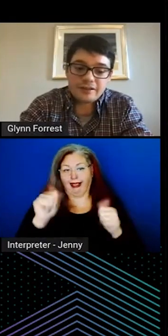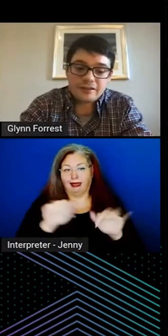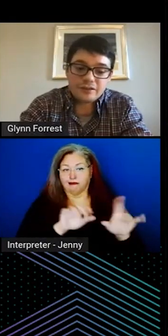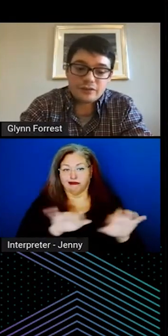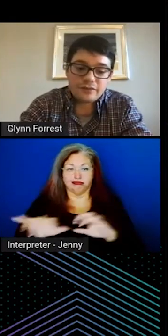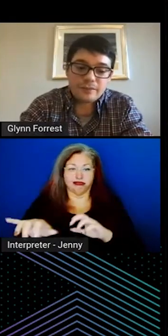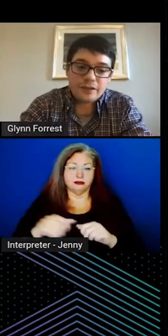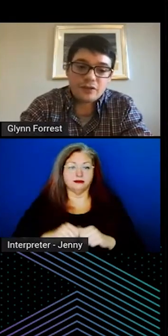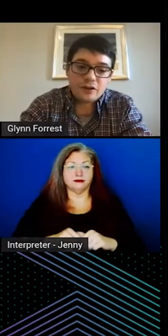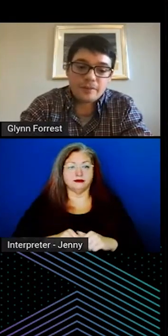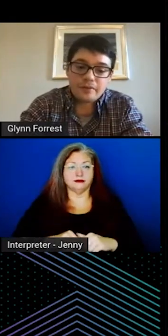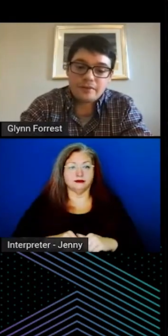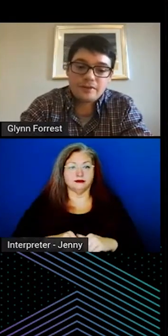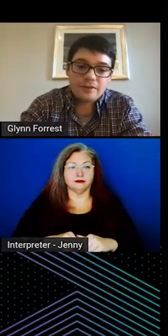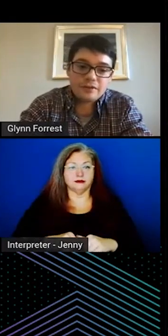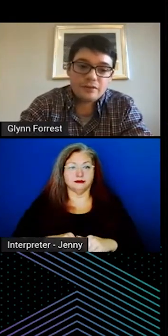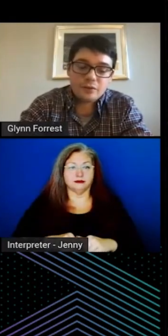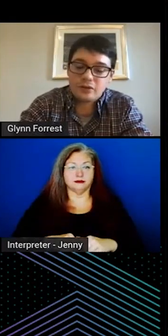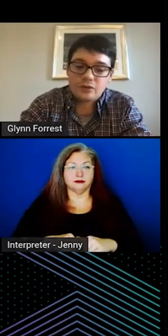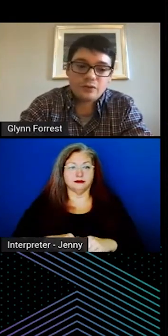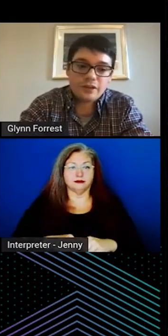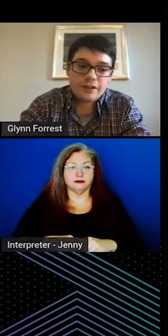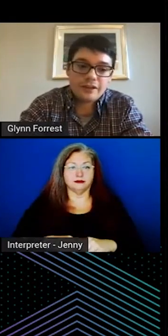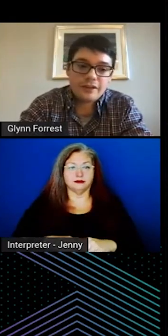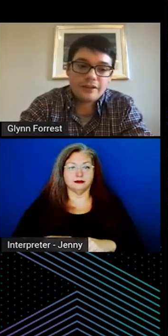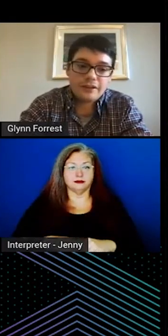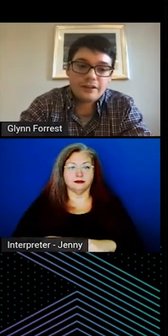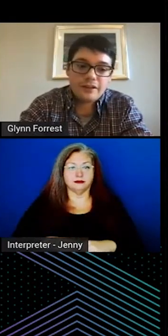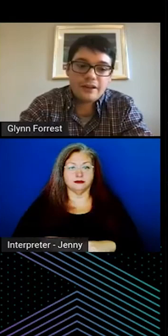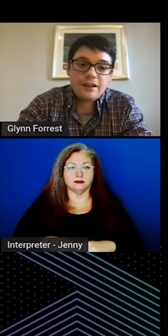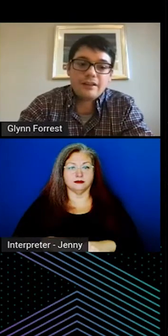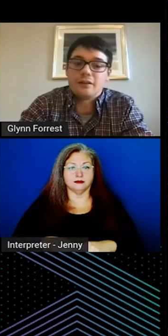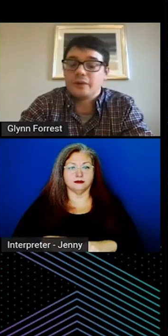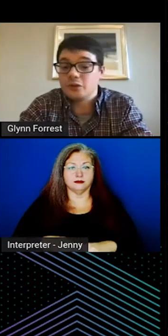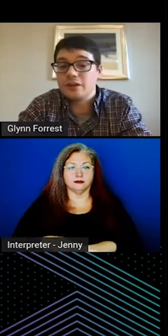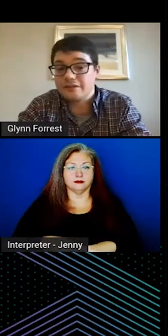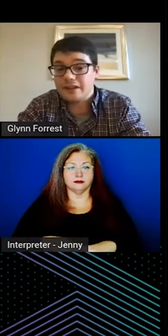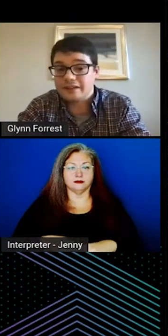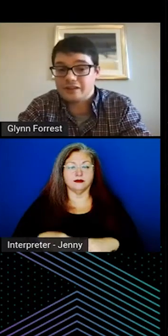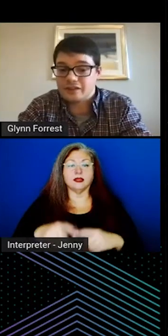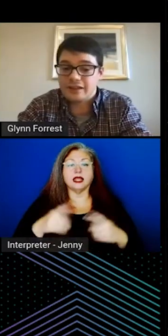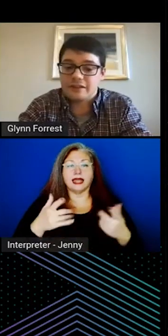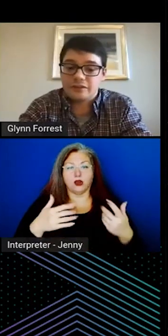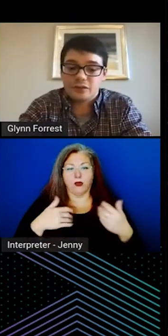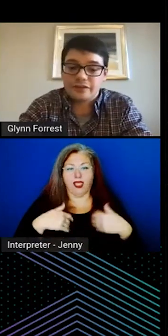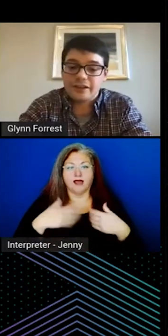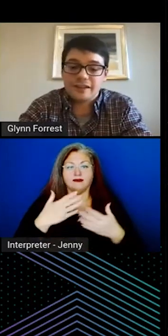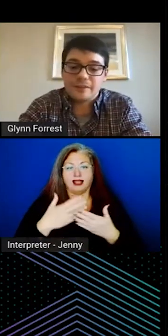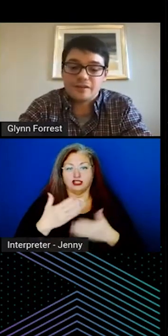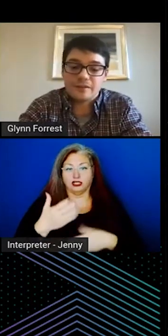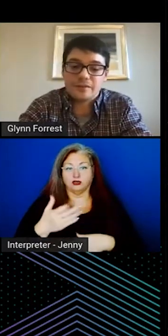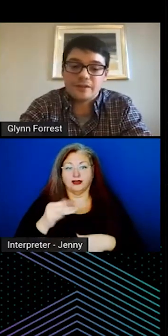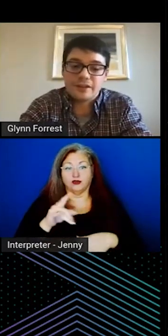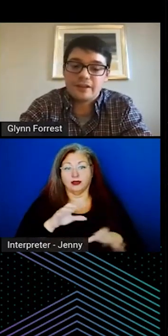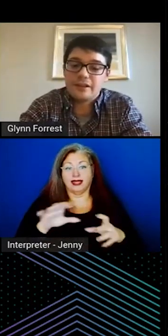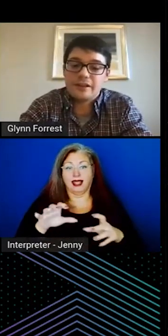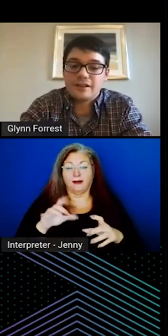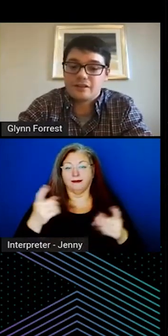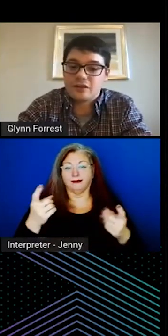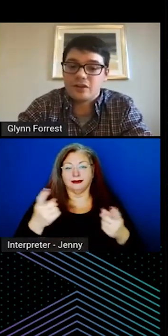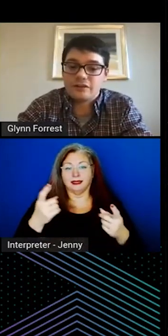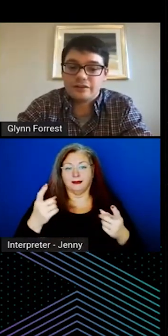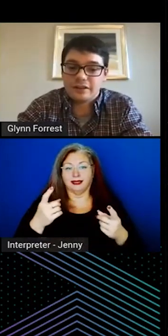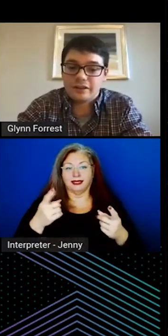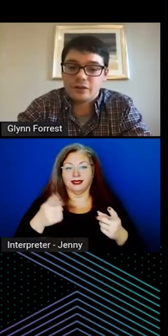Right, so let's go for a big corp. 1, 2, 3. Now we do have validation here. So if I type in something that